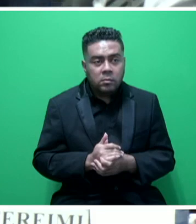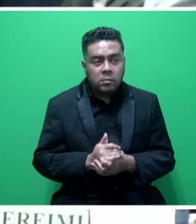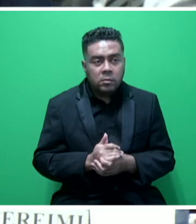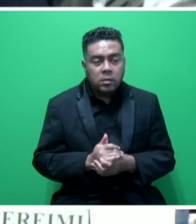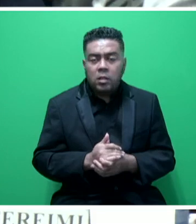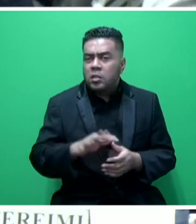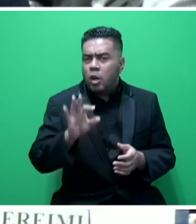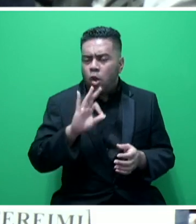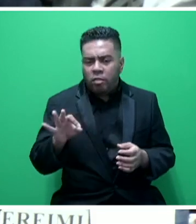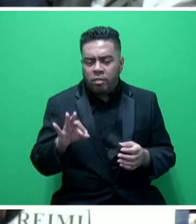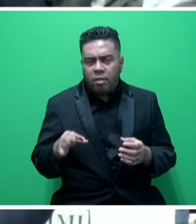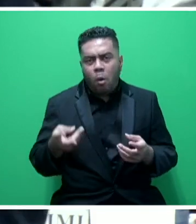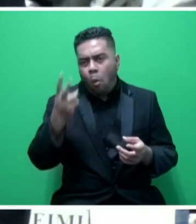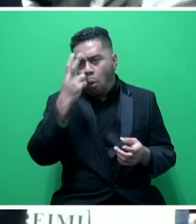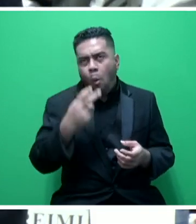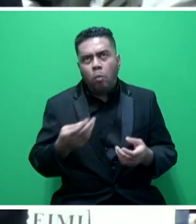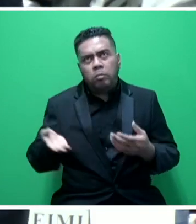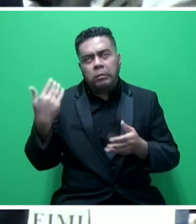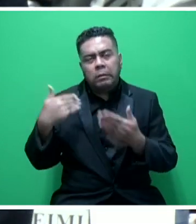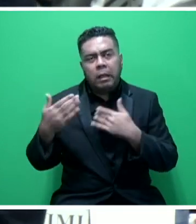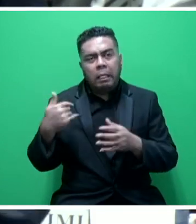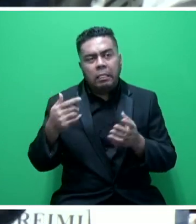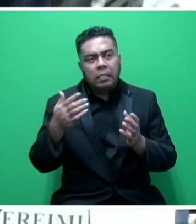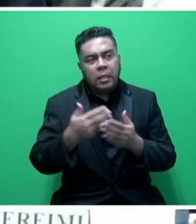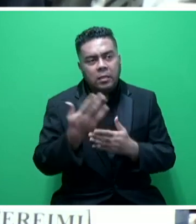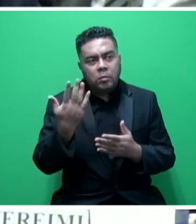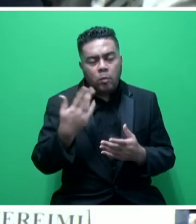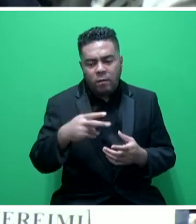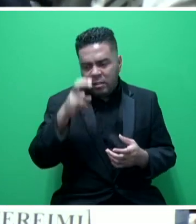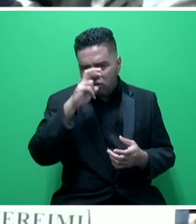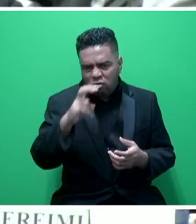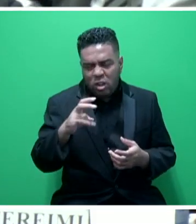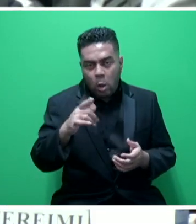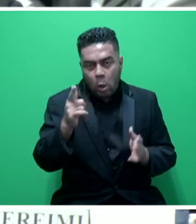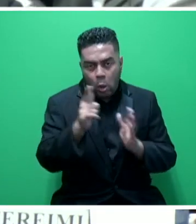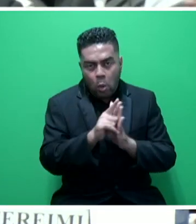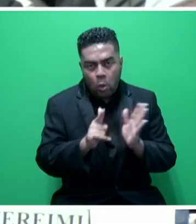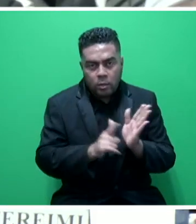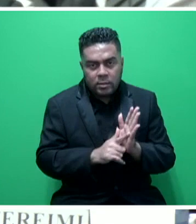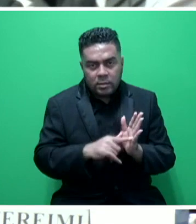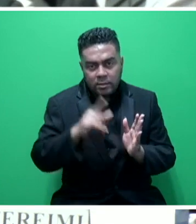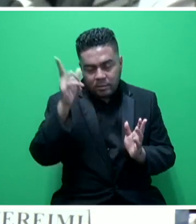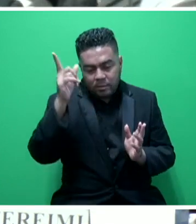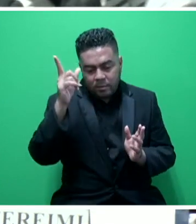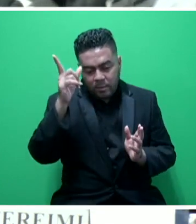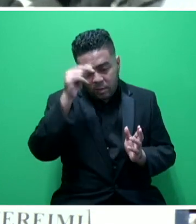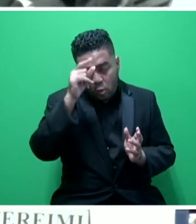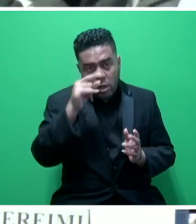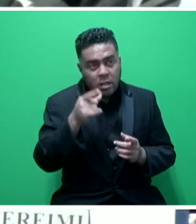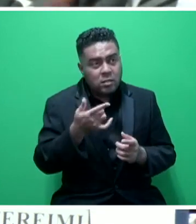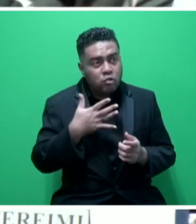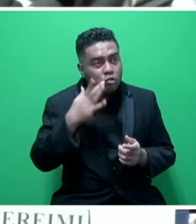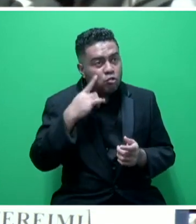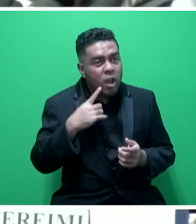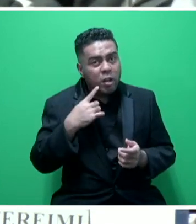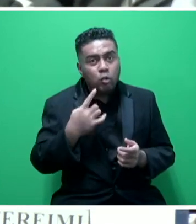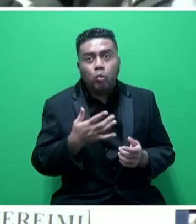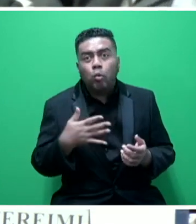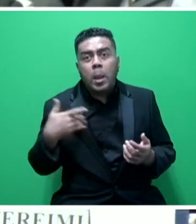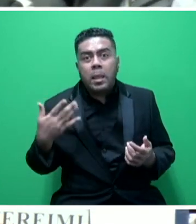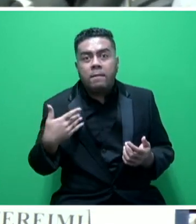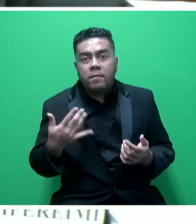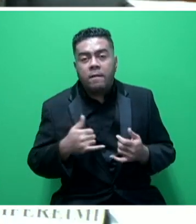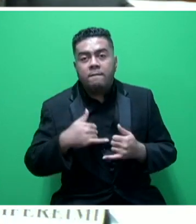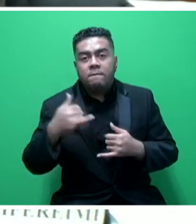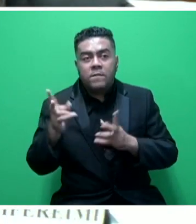during the colonial days where we have strict laws about Ito case, trying to leave the villages, they have to report to the council and then